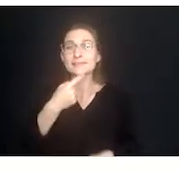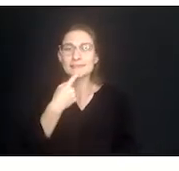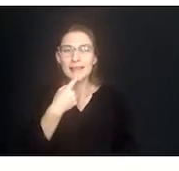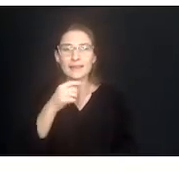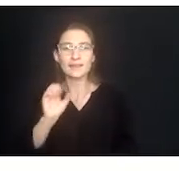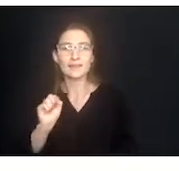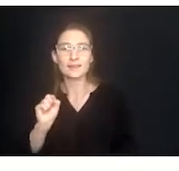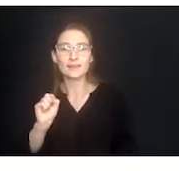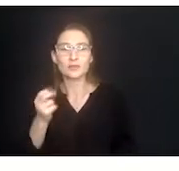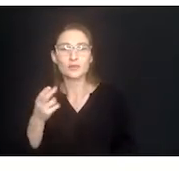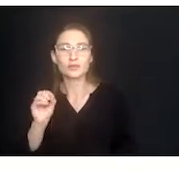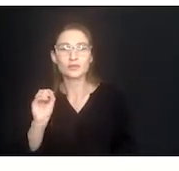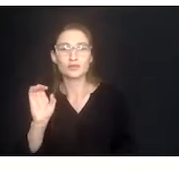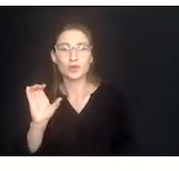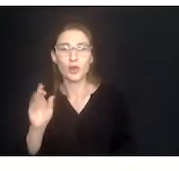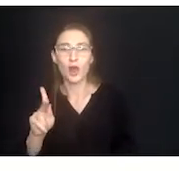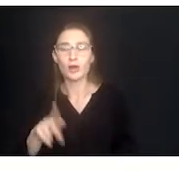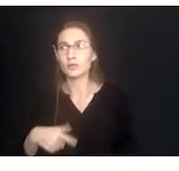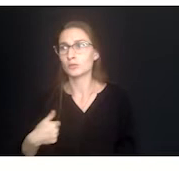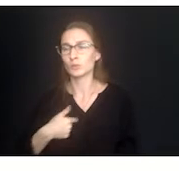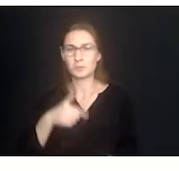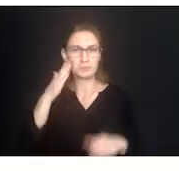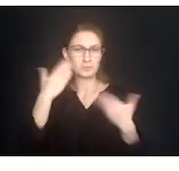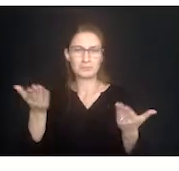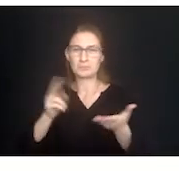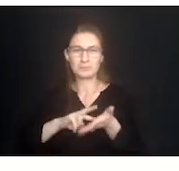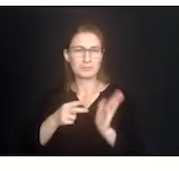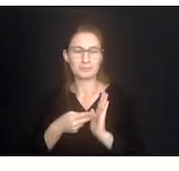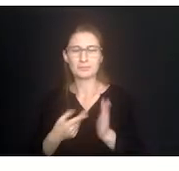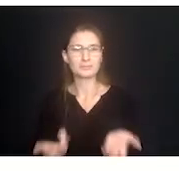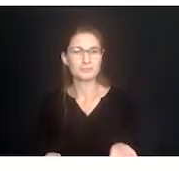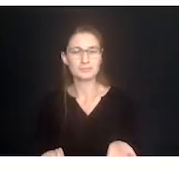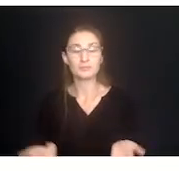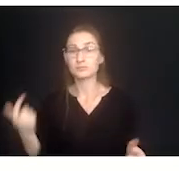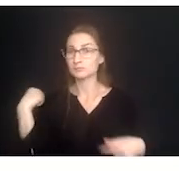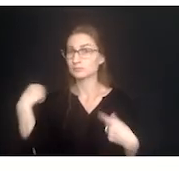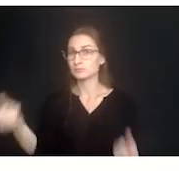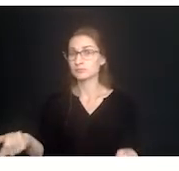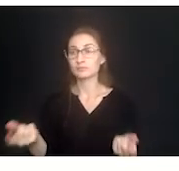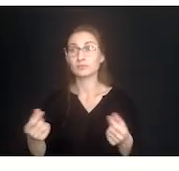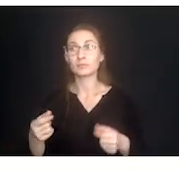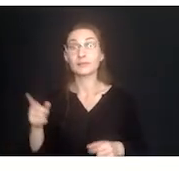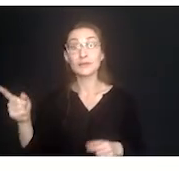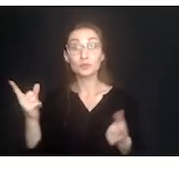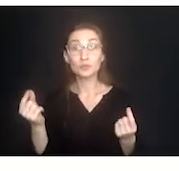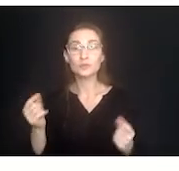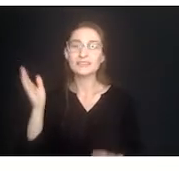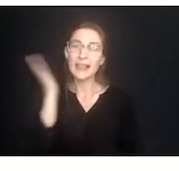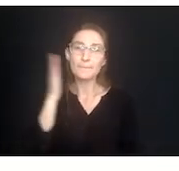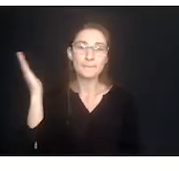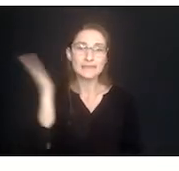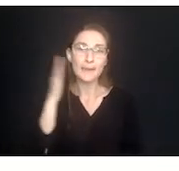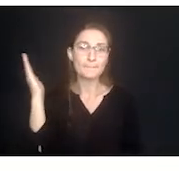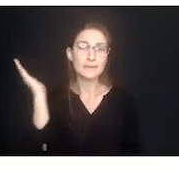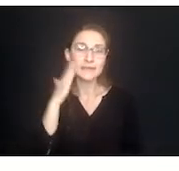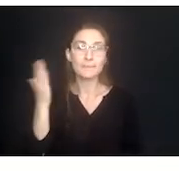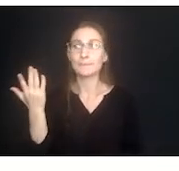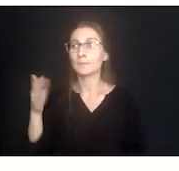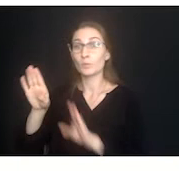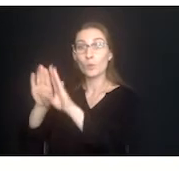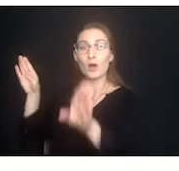ride, he would say, shock. We had no idea for a while what this meant. And for a time, he